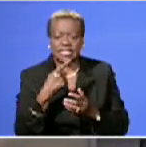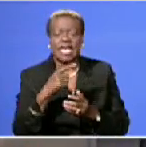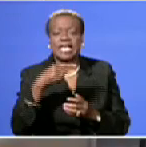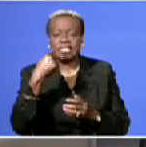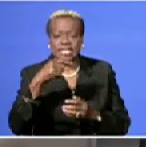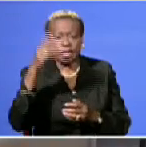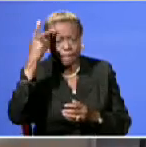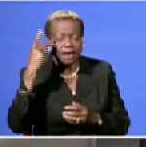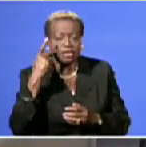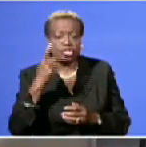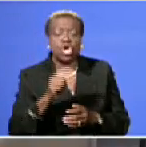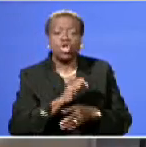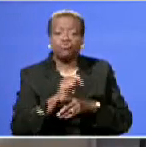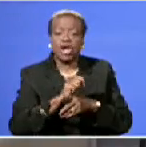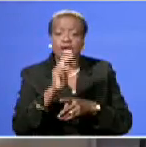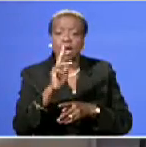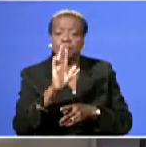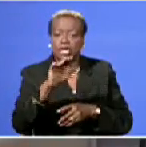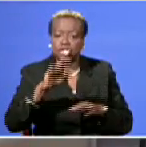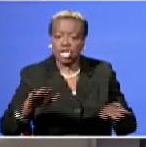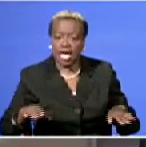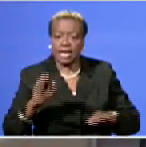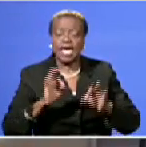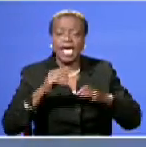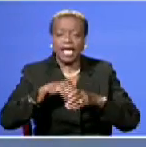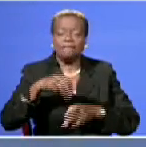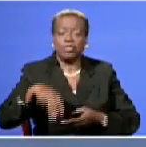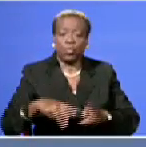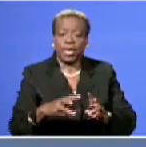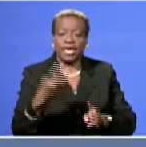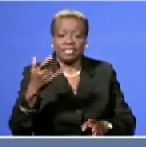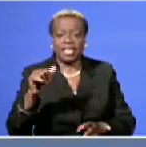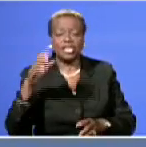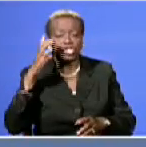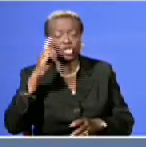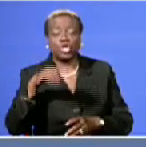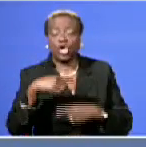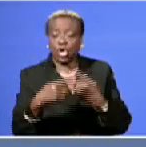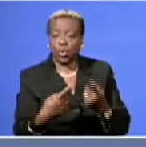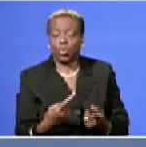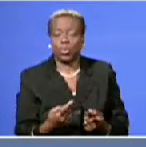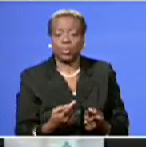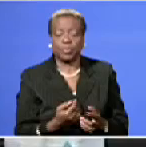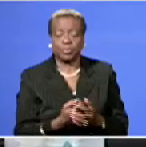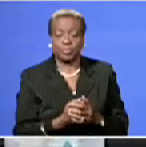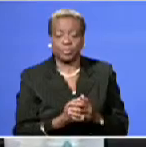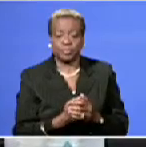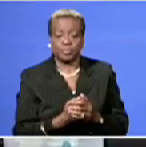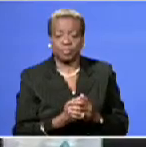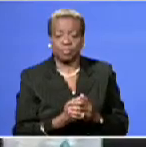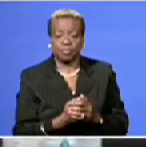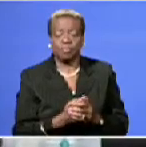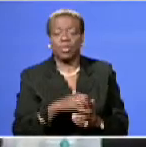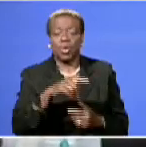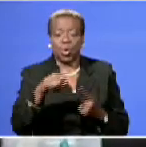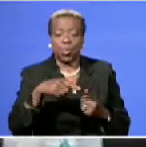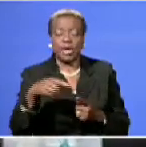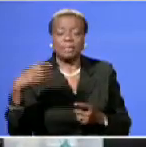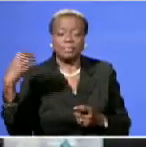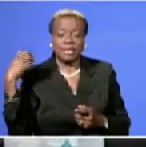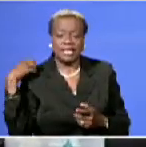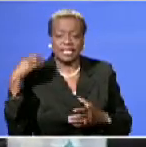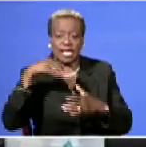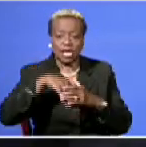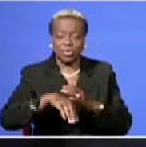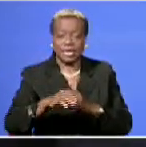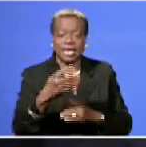parents, train up your child in the way they should grow. Ferguson says when officers are recruited to the police force,